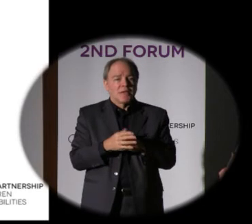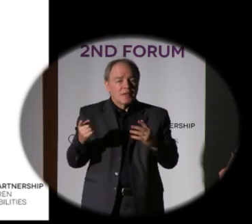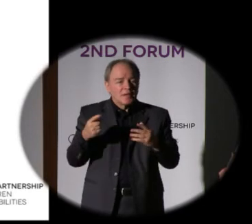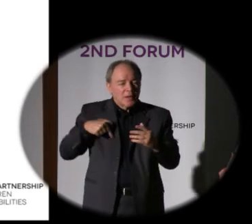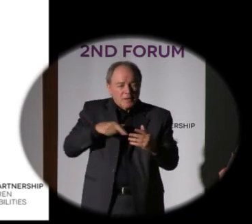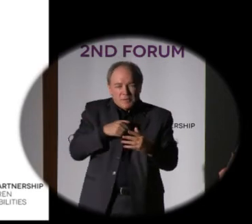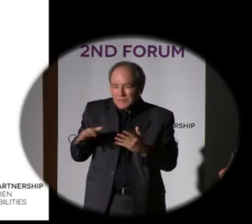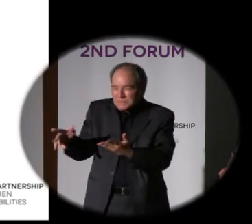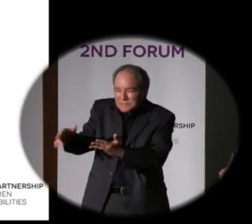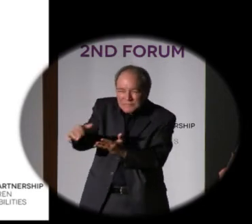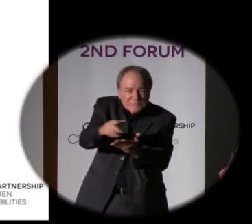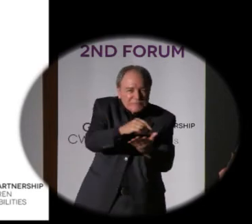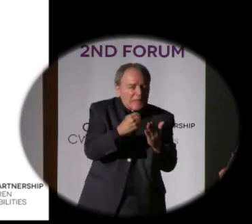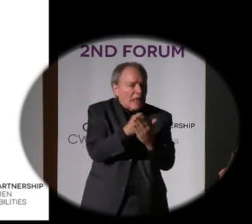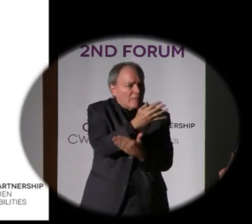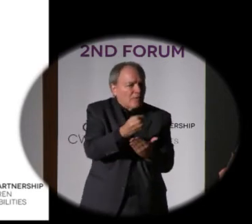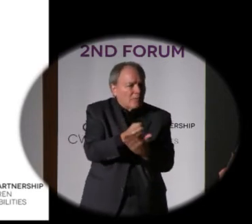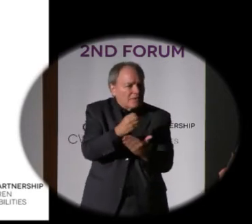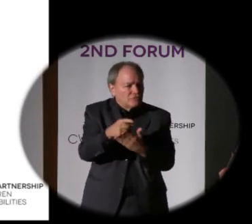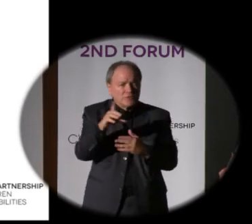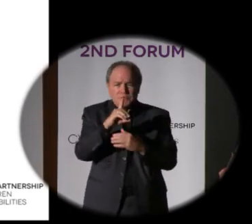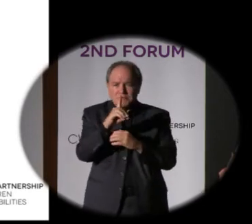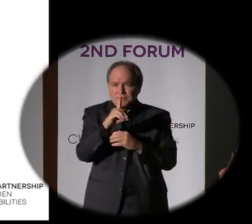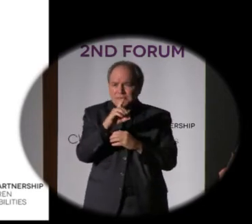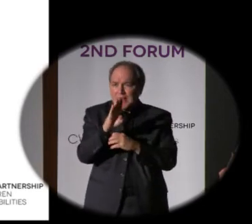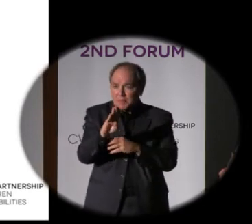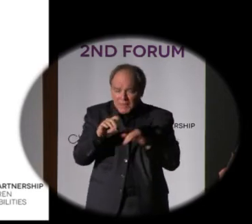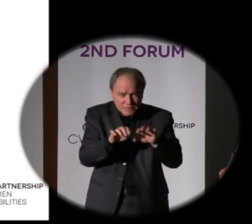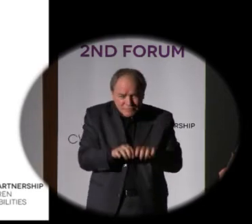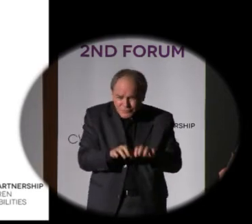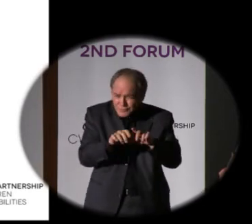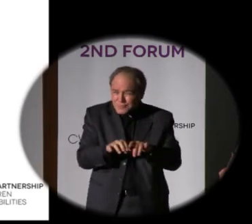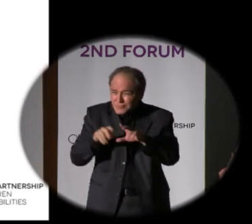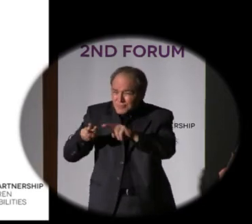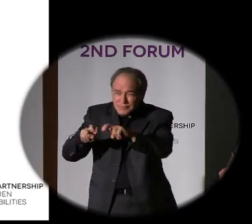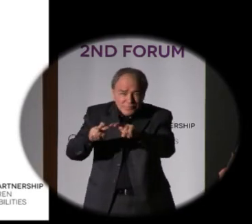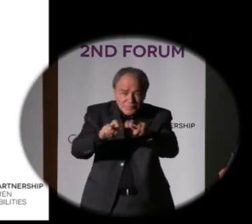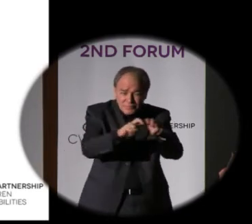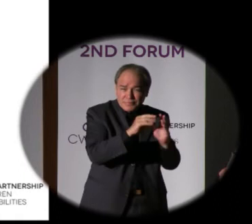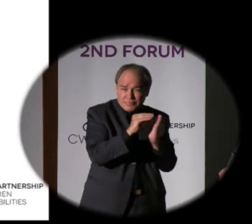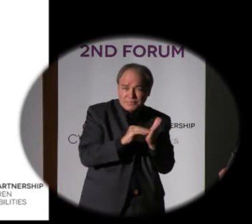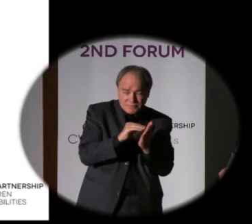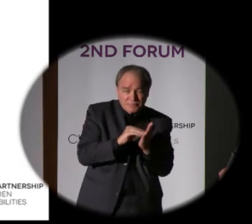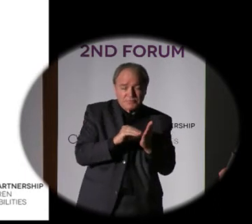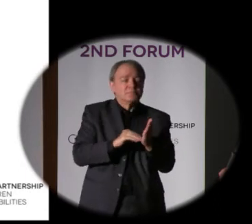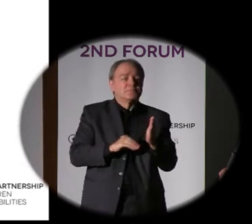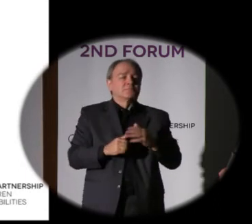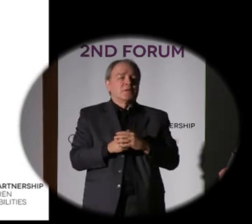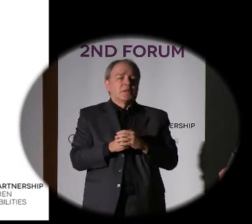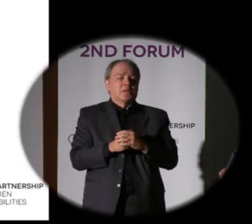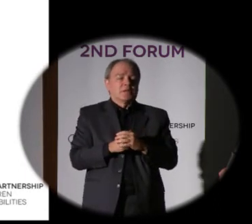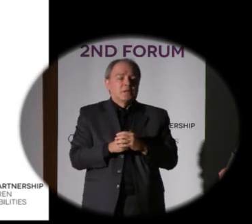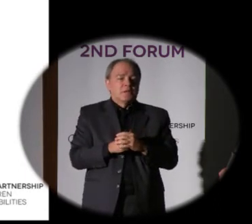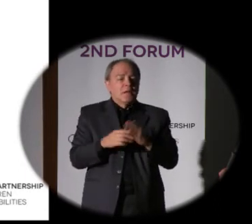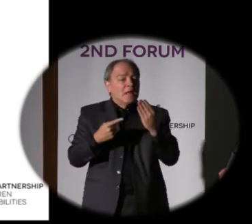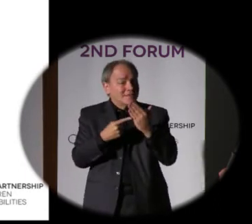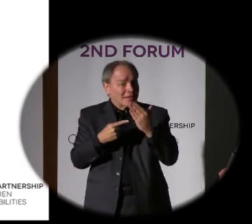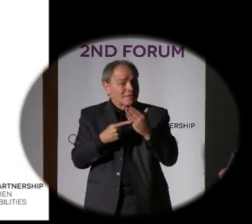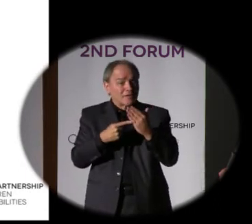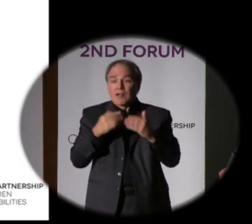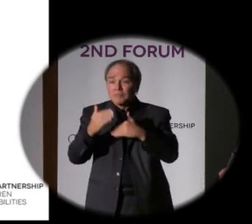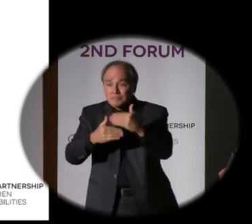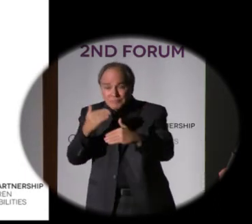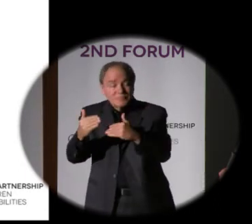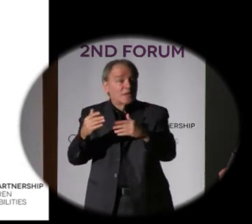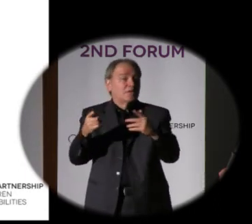for the problem on a global level need to be generated, and technological advances,